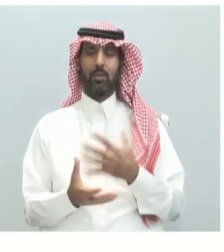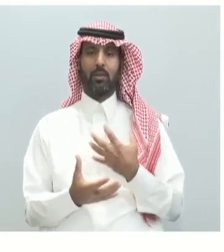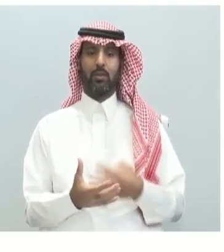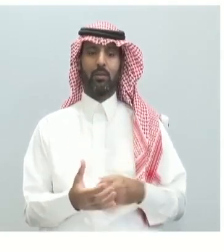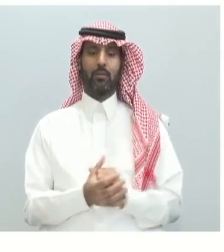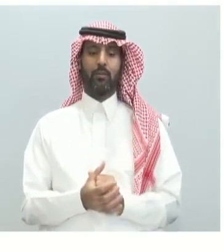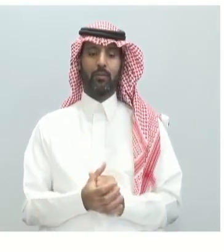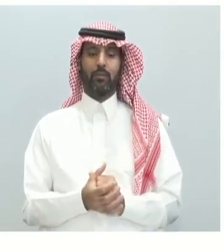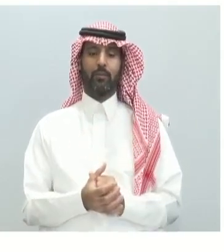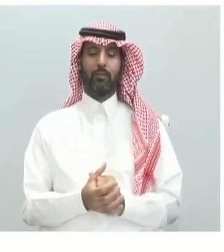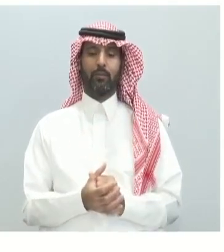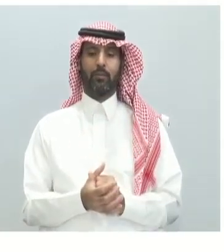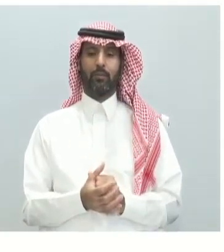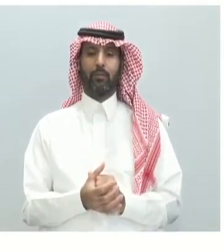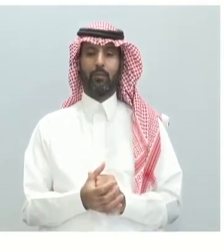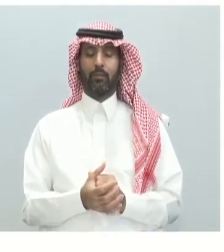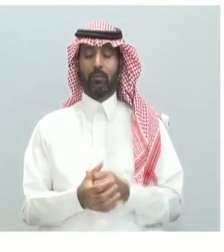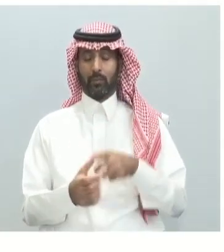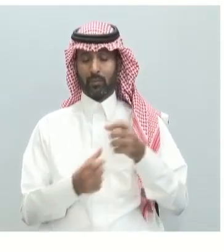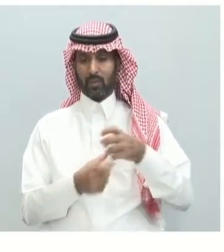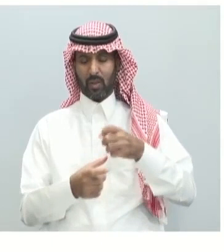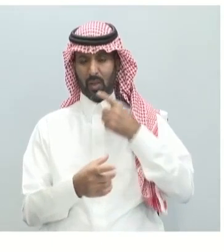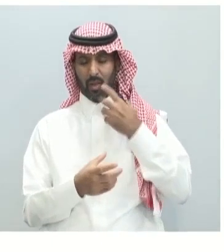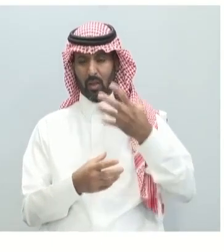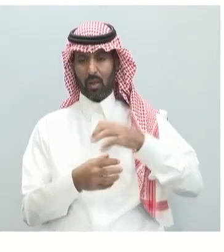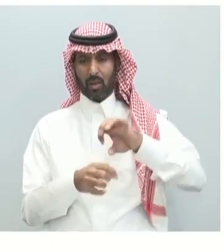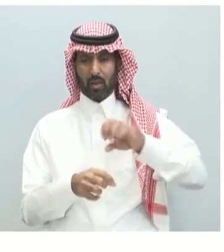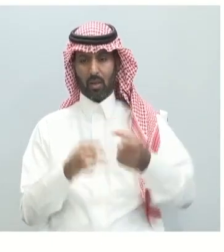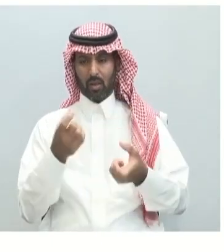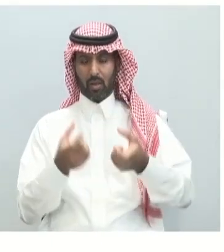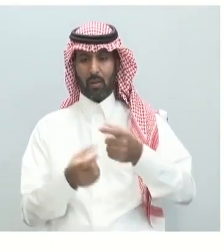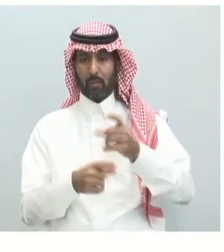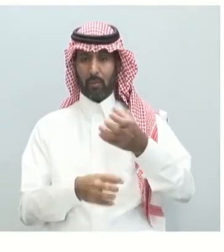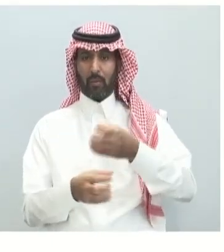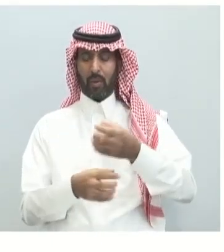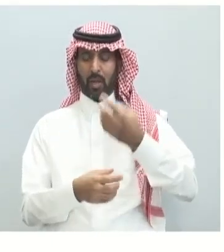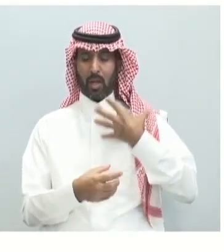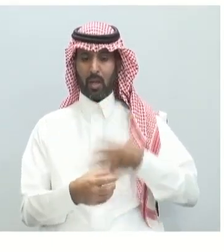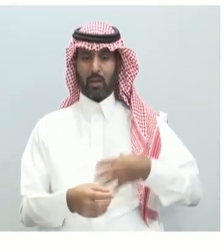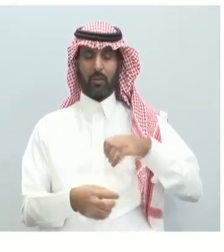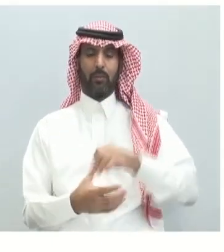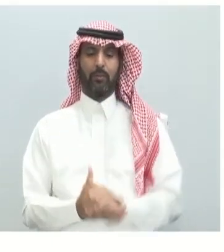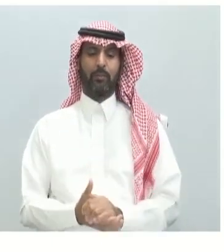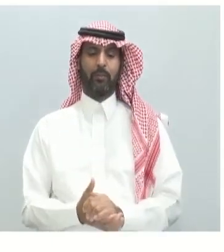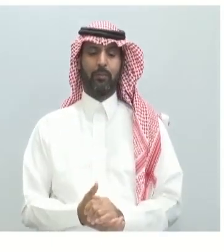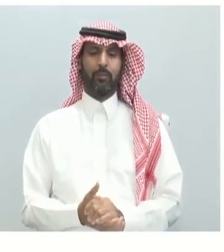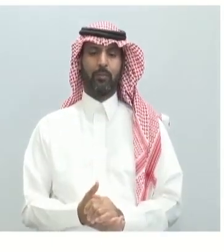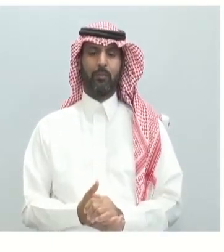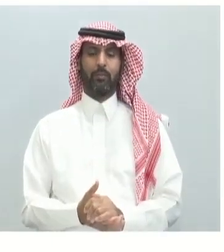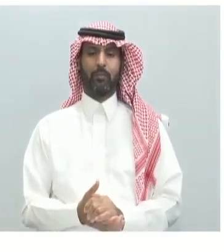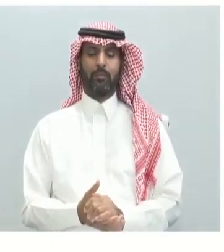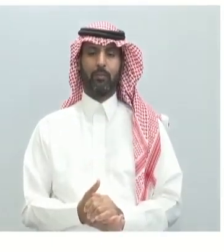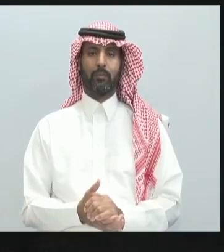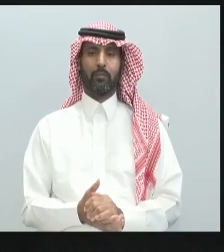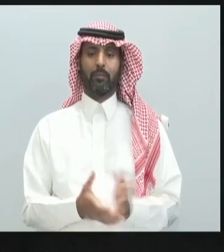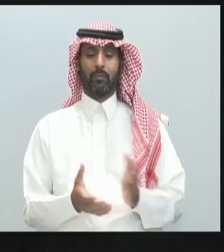Again, the chemicals from the plastic can get into the water and cause health problems. So Andrea